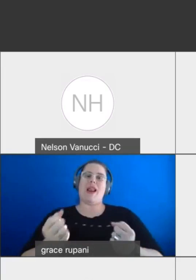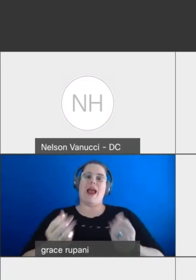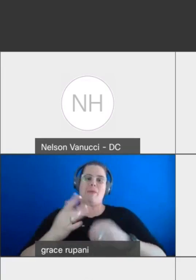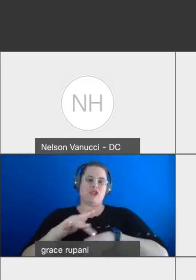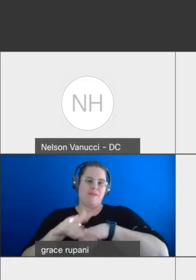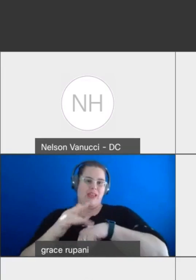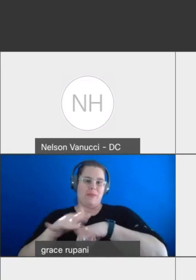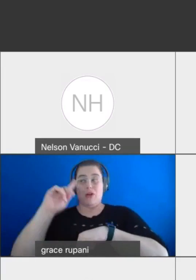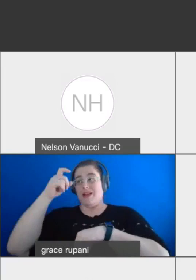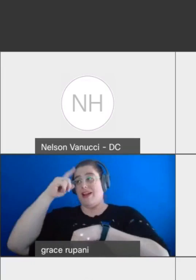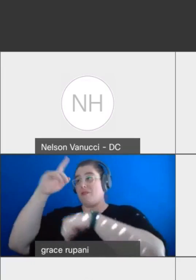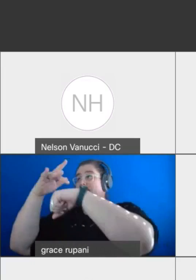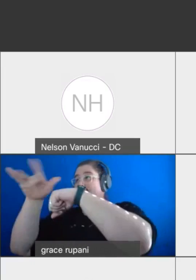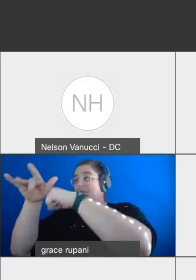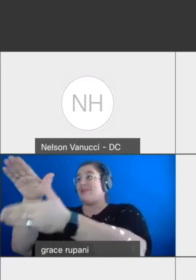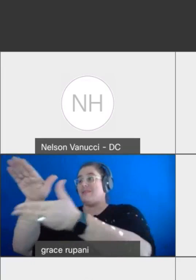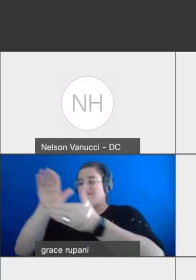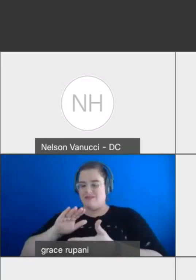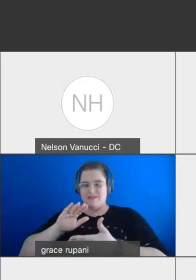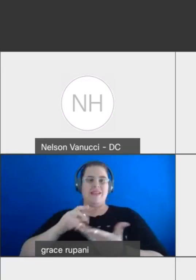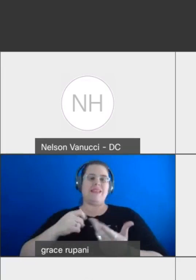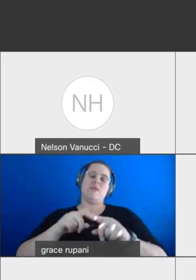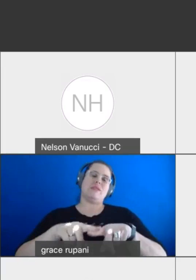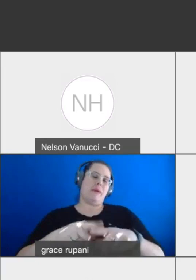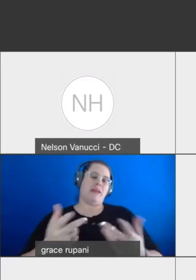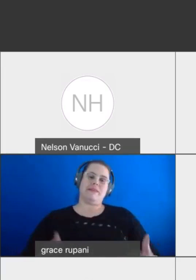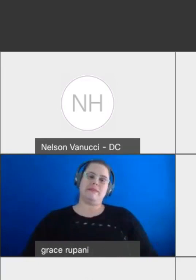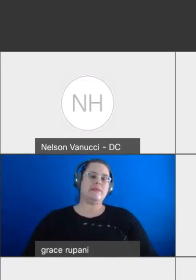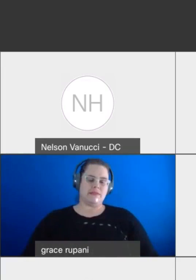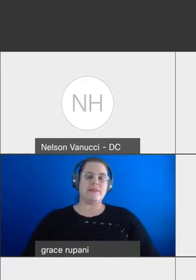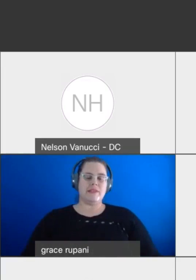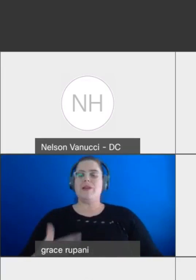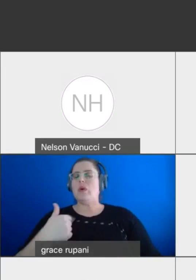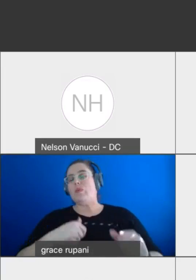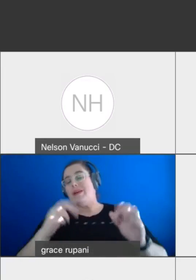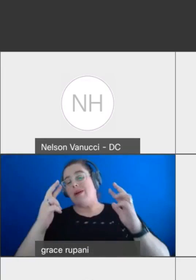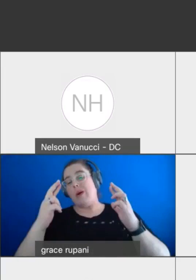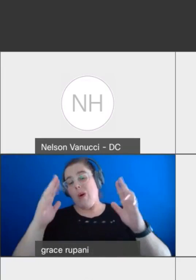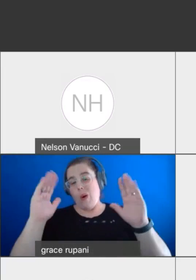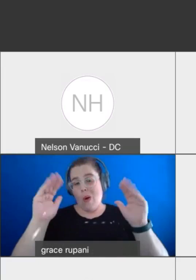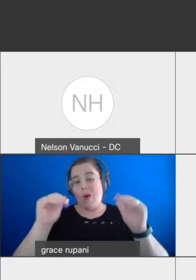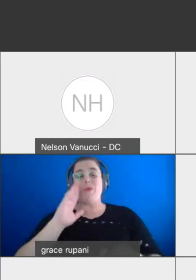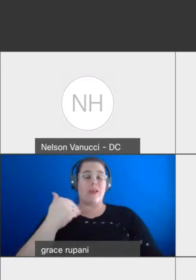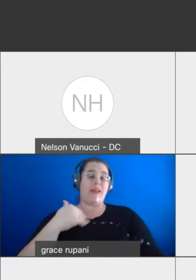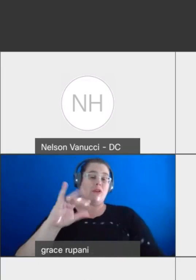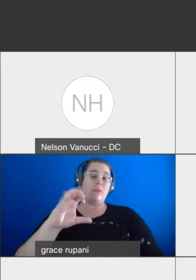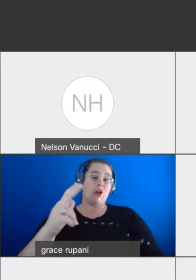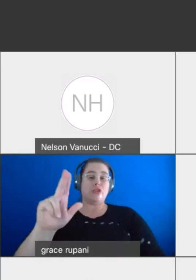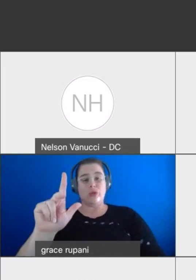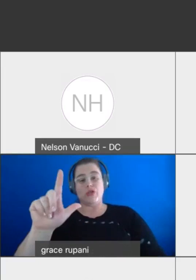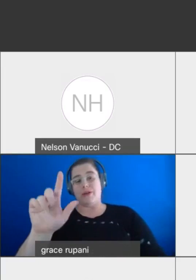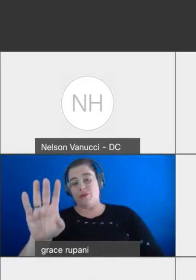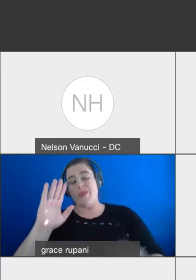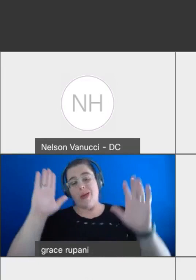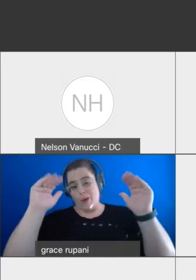federal government. And so we expect there will also be clinics on the 23rd and 24th. With that said, I would like to